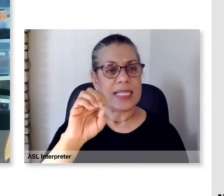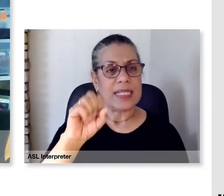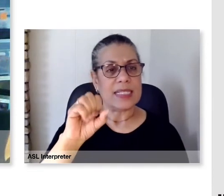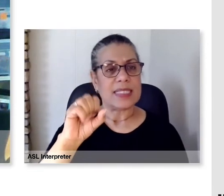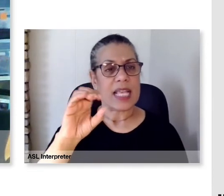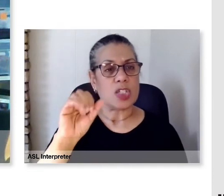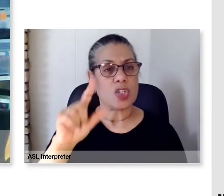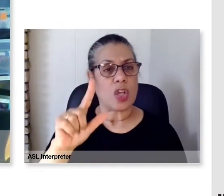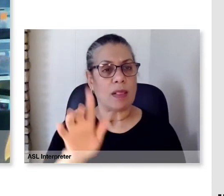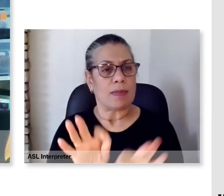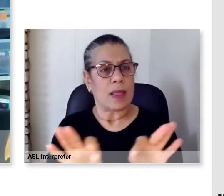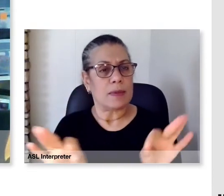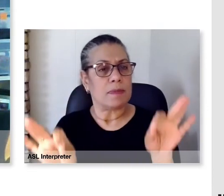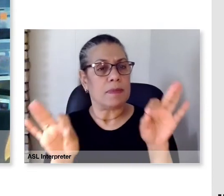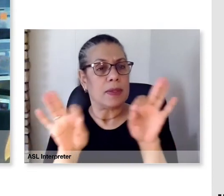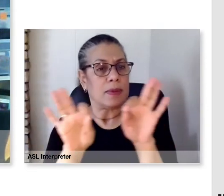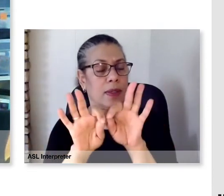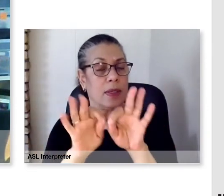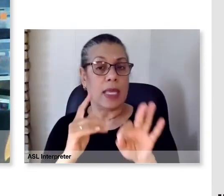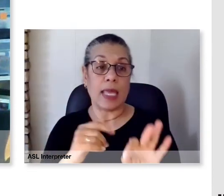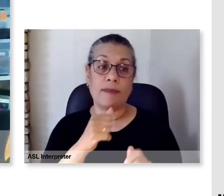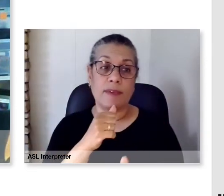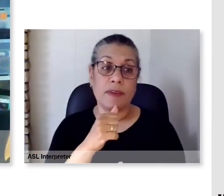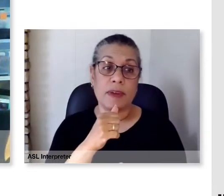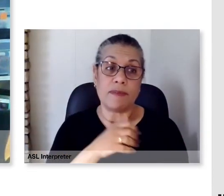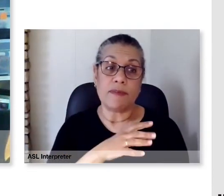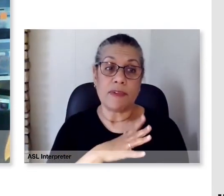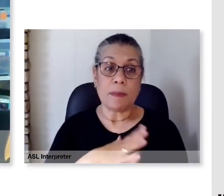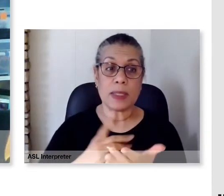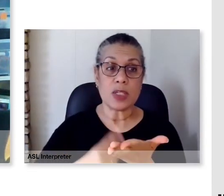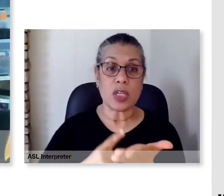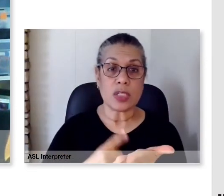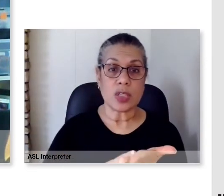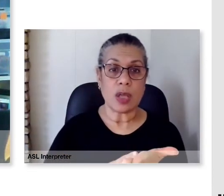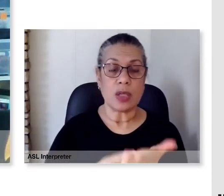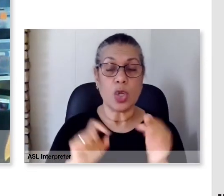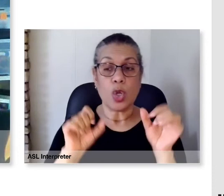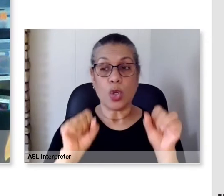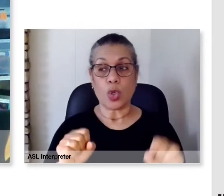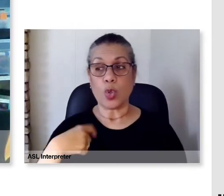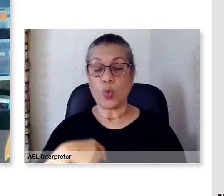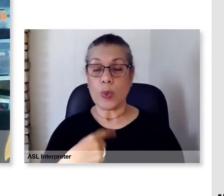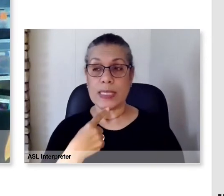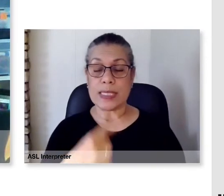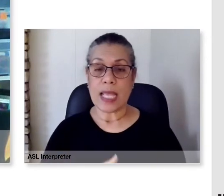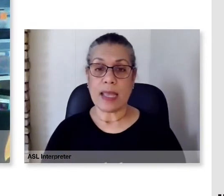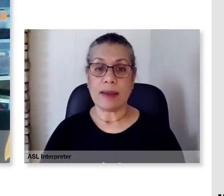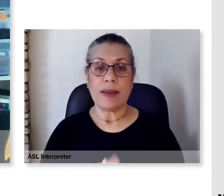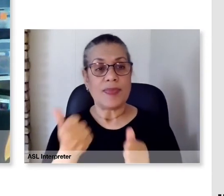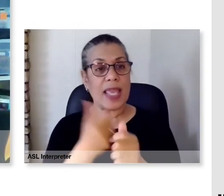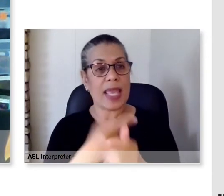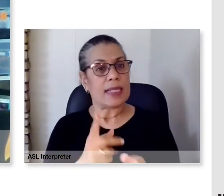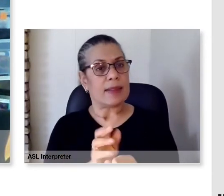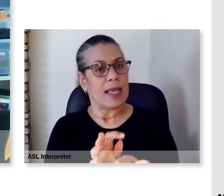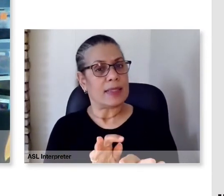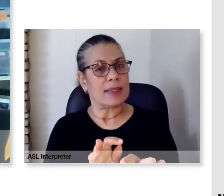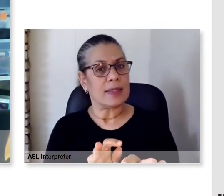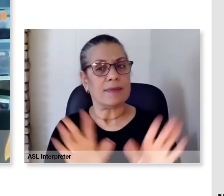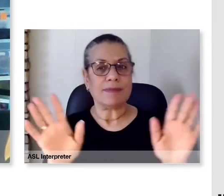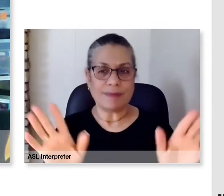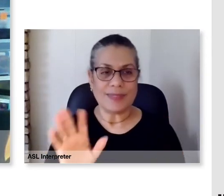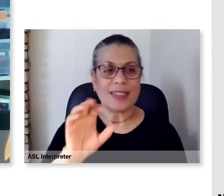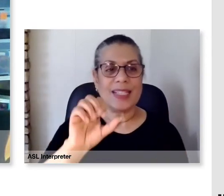very dominant in feminist discourse, could we actually say that there is anything essential about being a